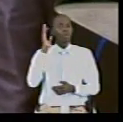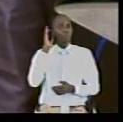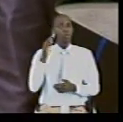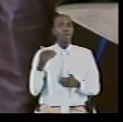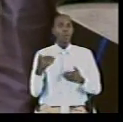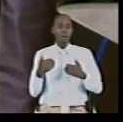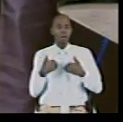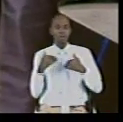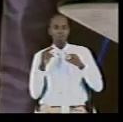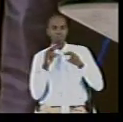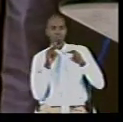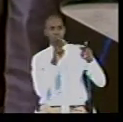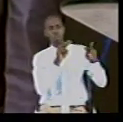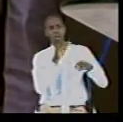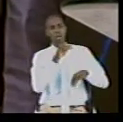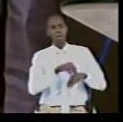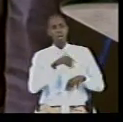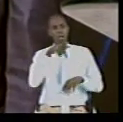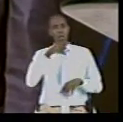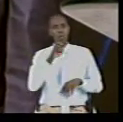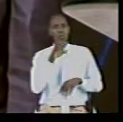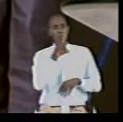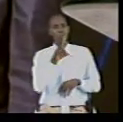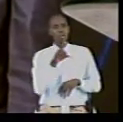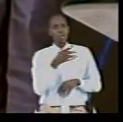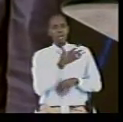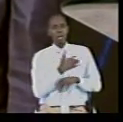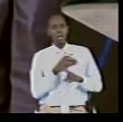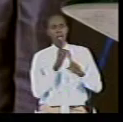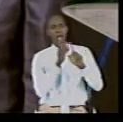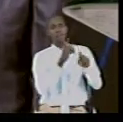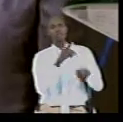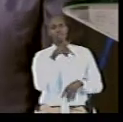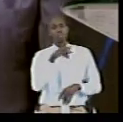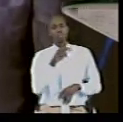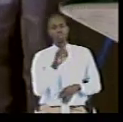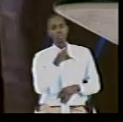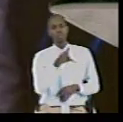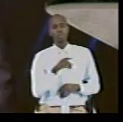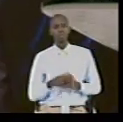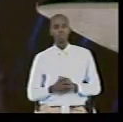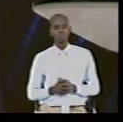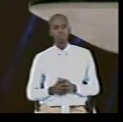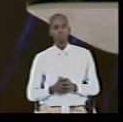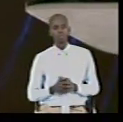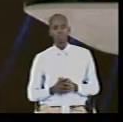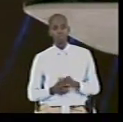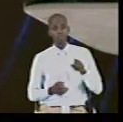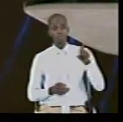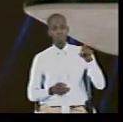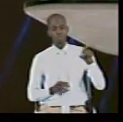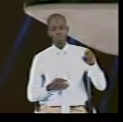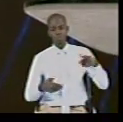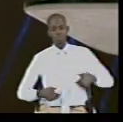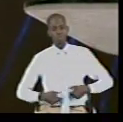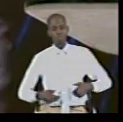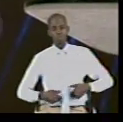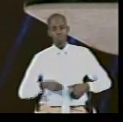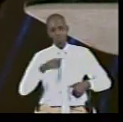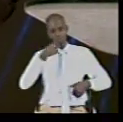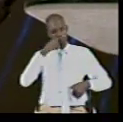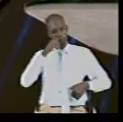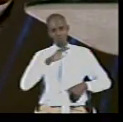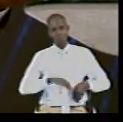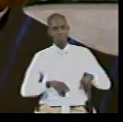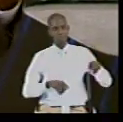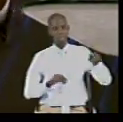Paul, and Peter could have said, Paul, I've been there before you came. I